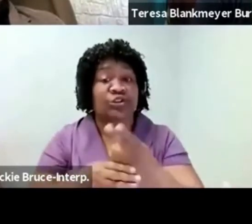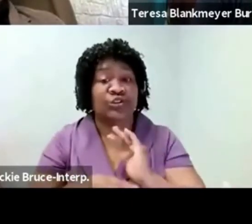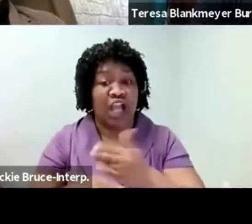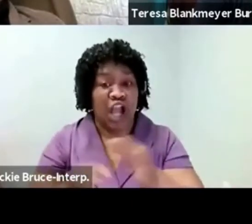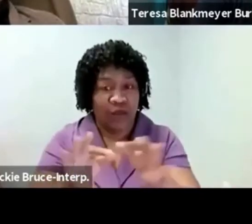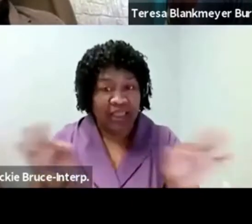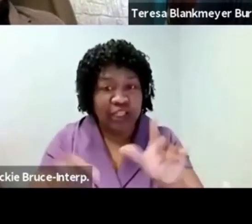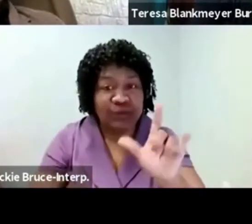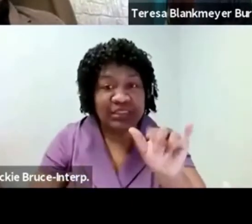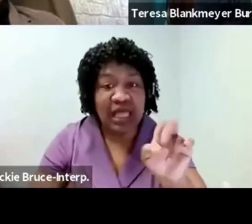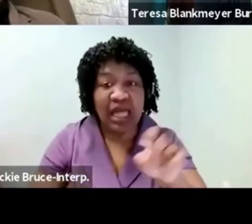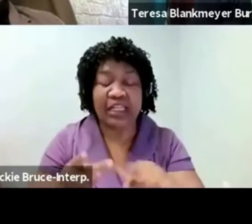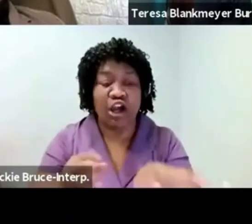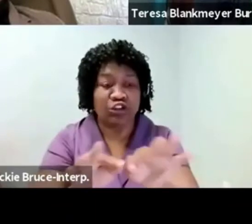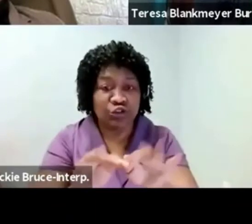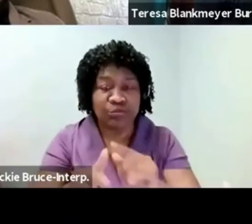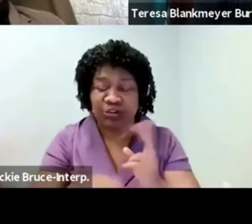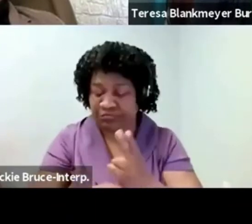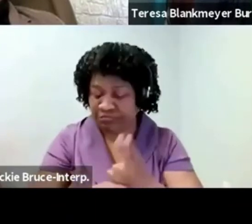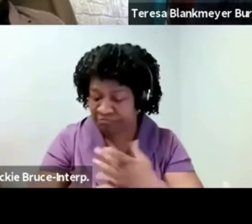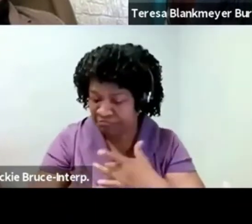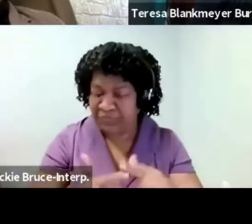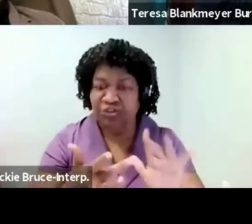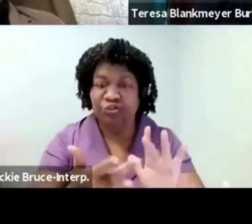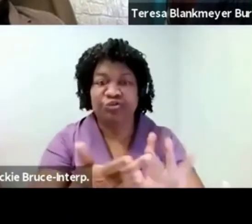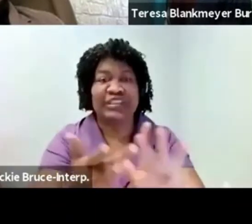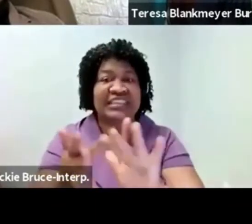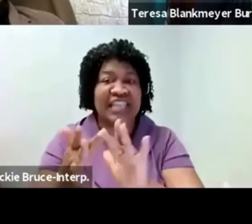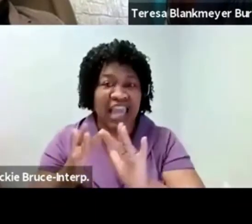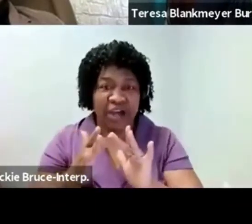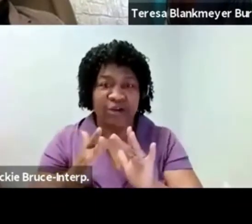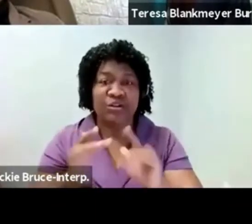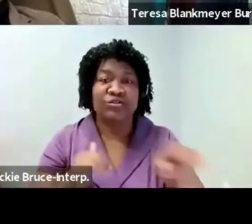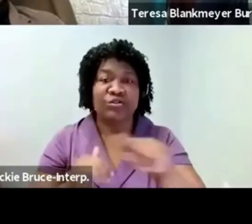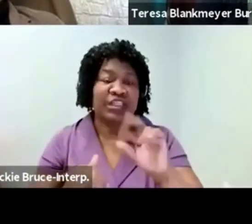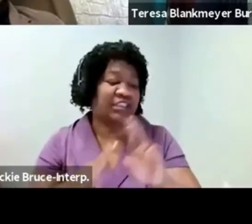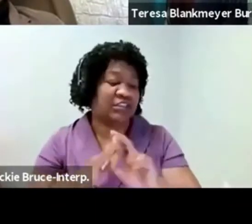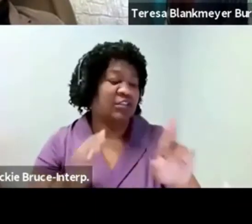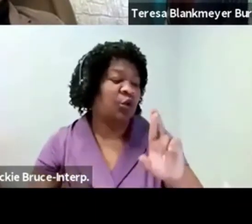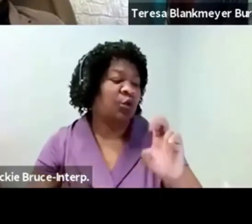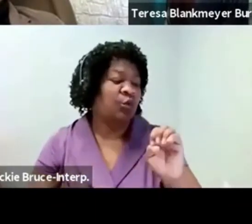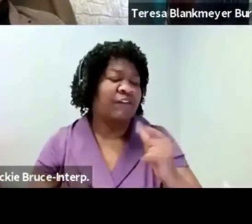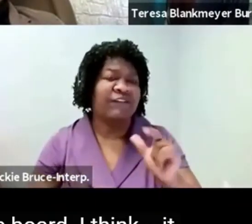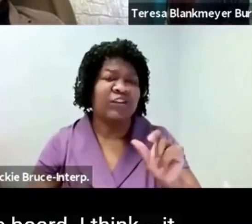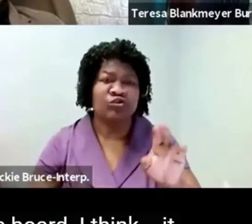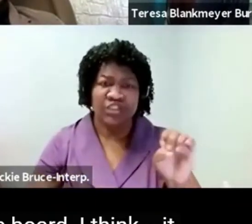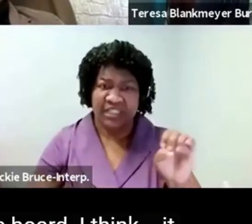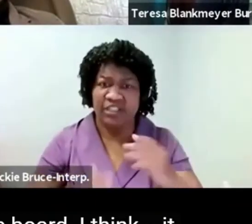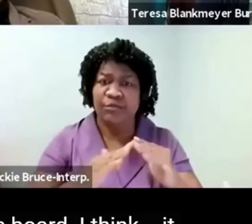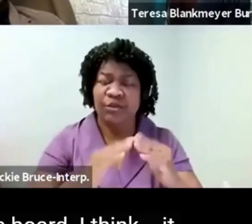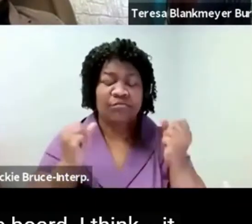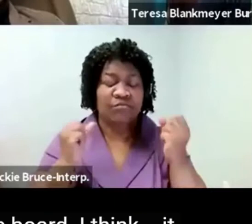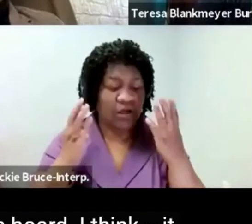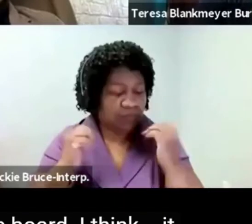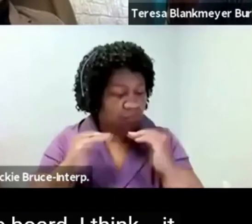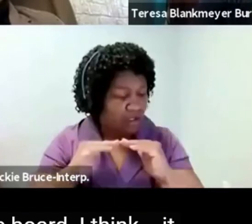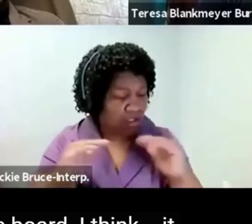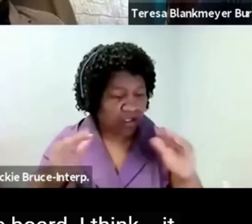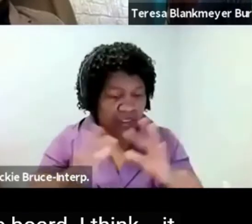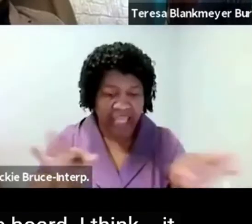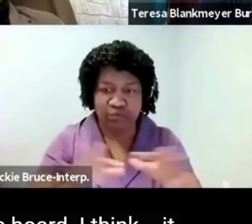language line, our interpreters, to be reaching out to these refugee communities, multiple languages across the